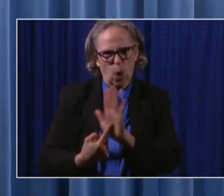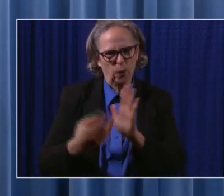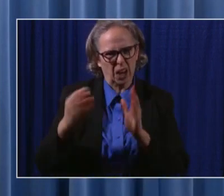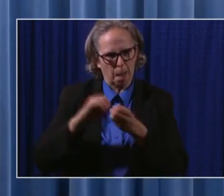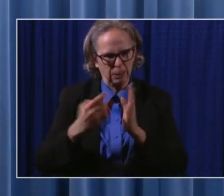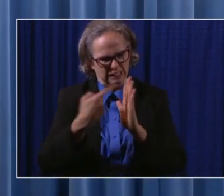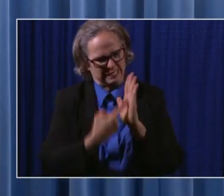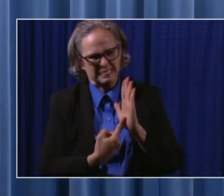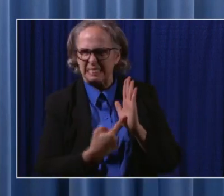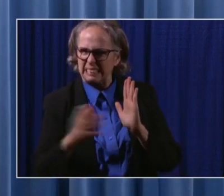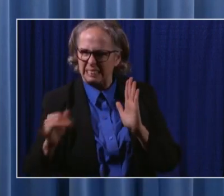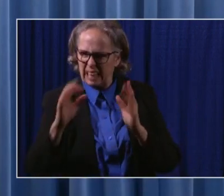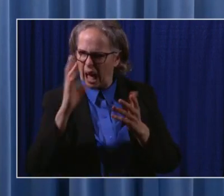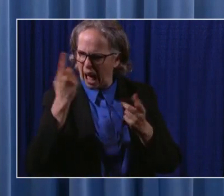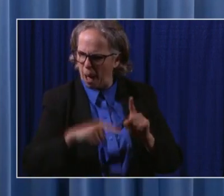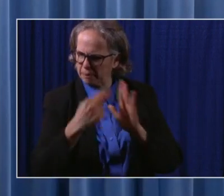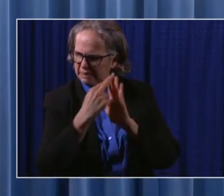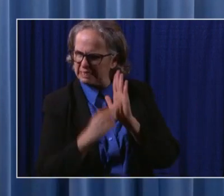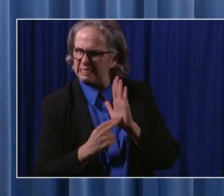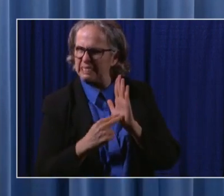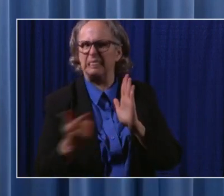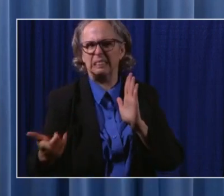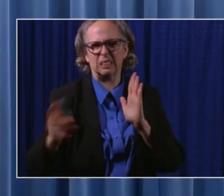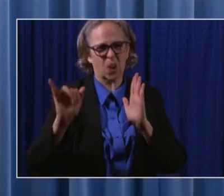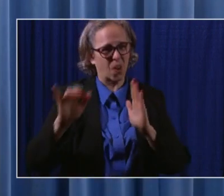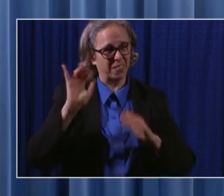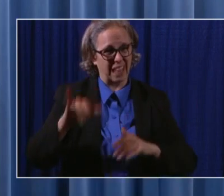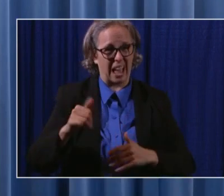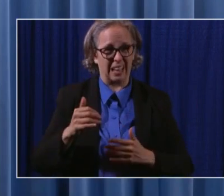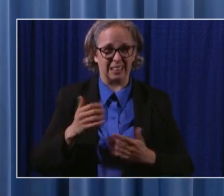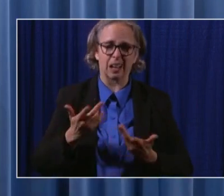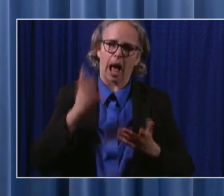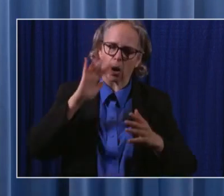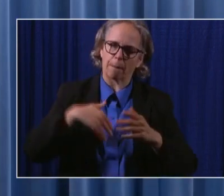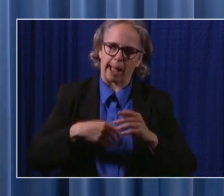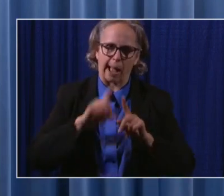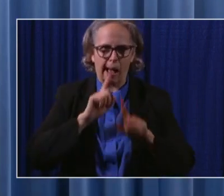them to do those things. Long answer, but it's been a very